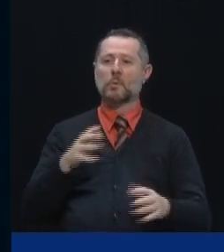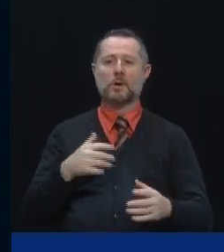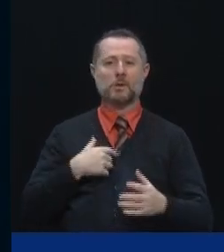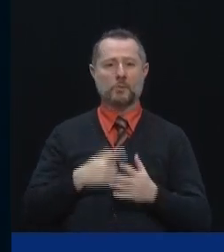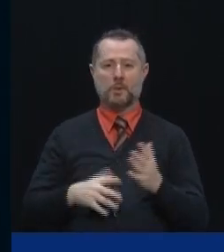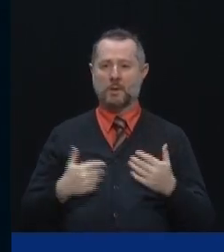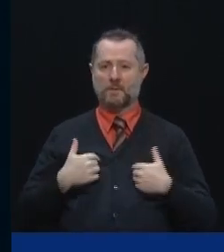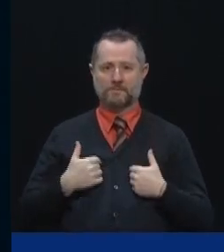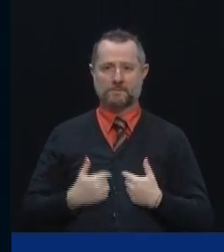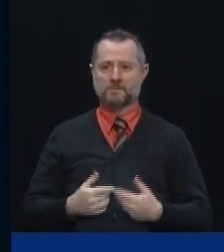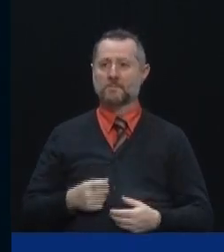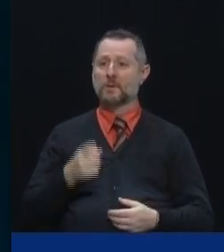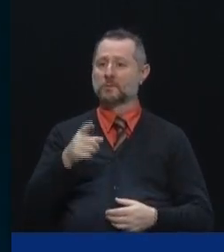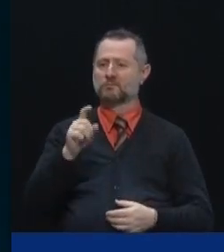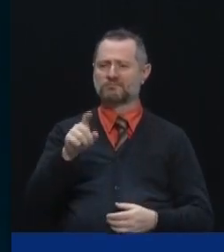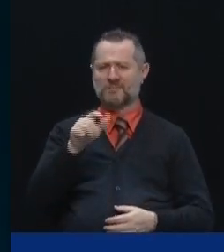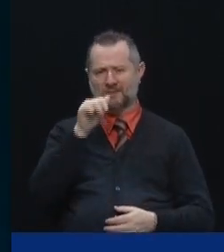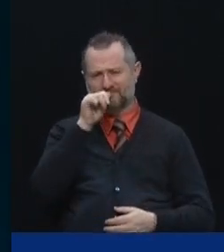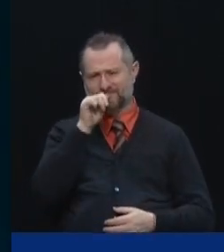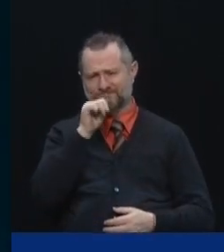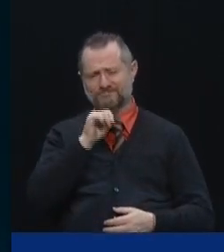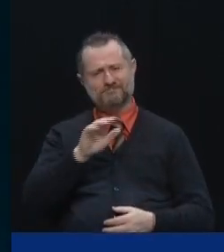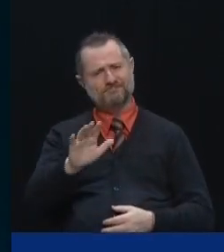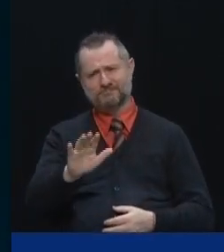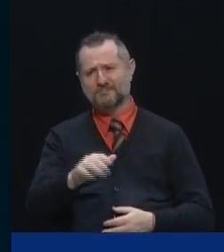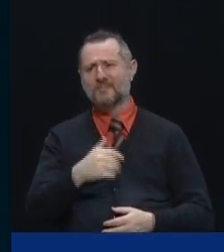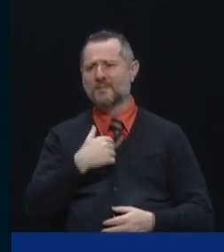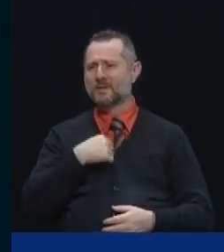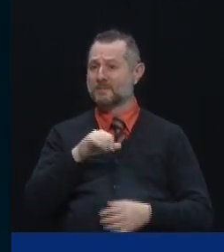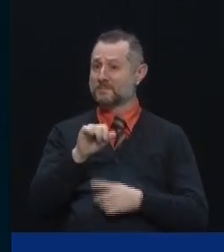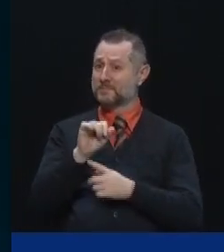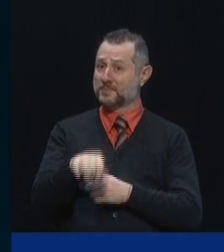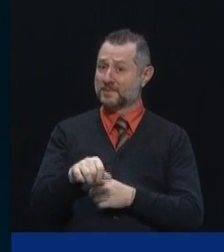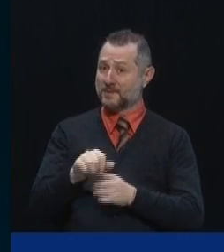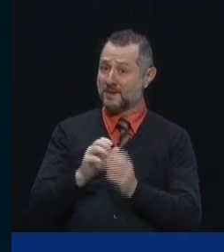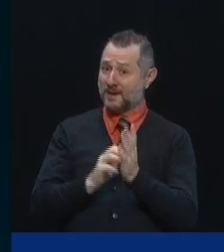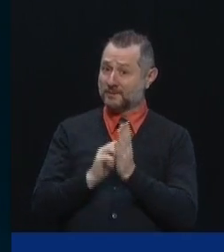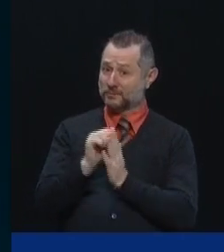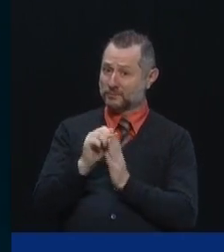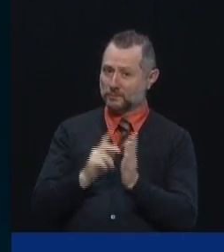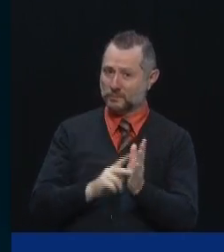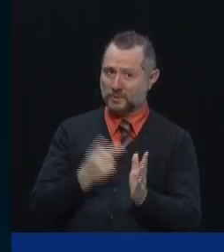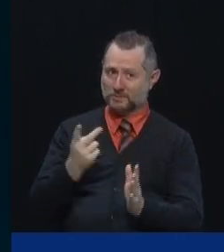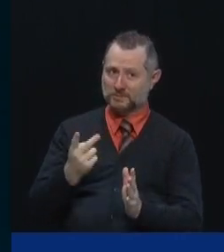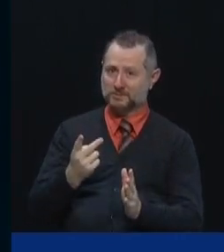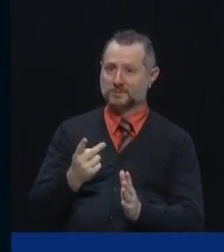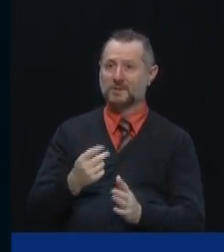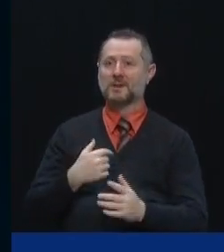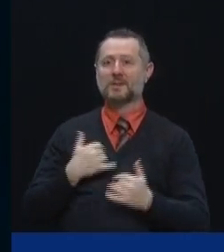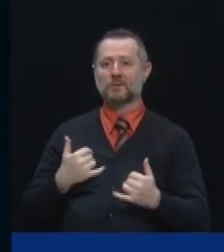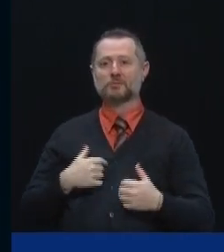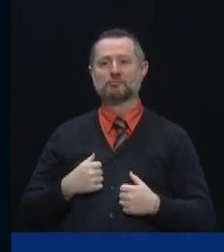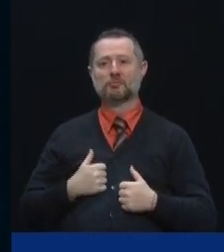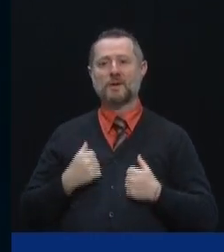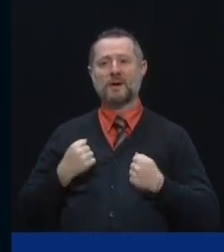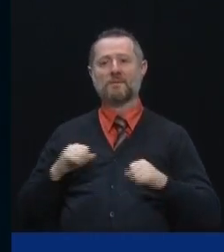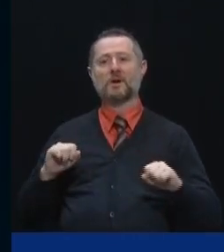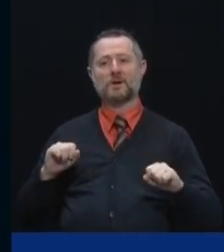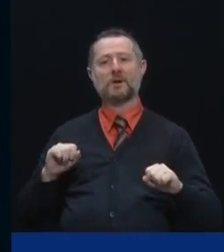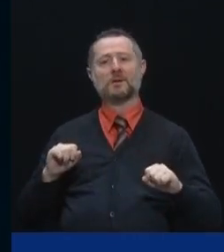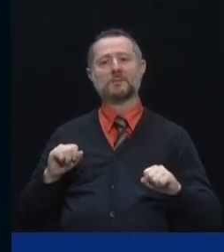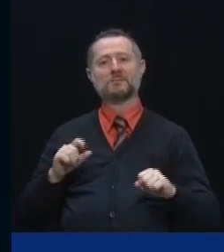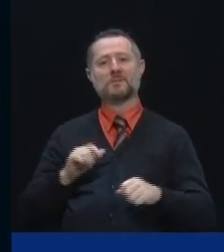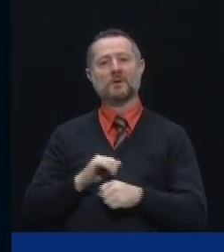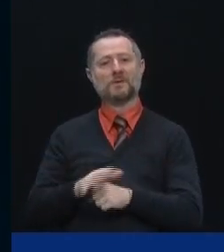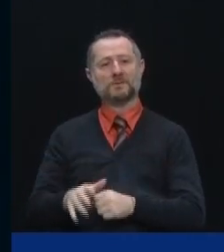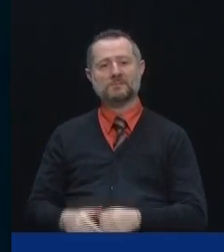one should have to go through such suffering. I beat cancer twice, and I am a COVID survivor. Our community has been